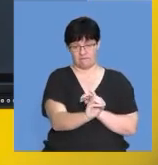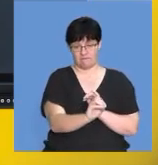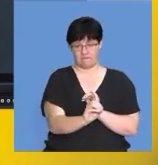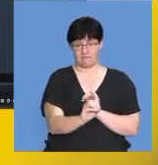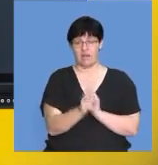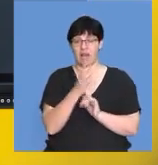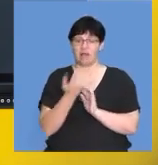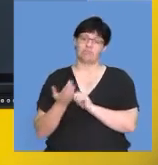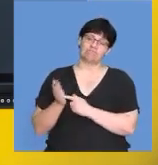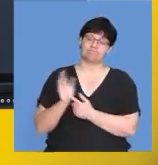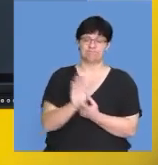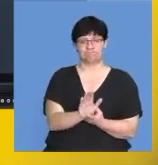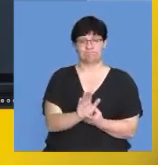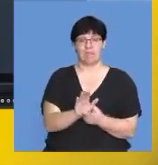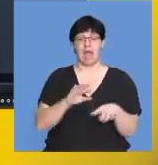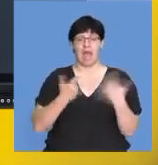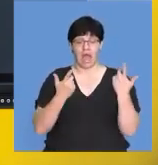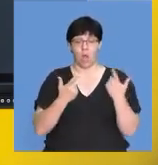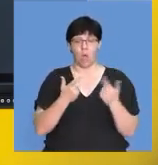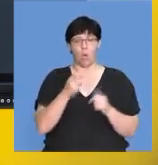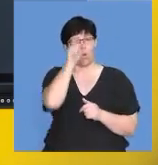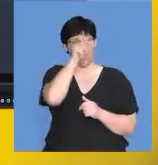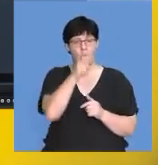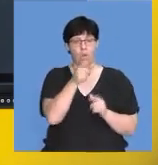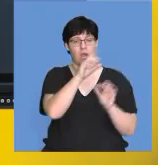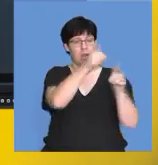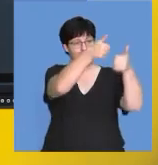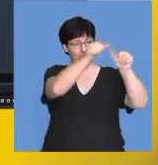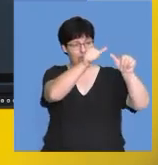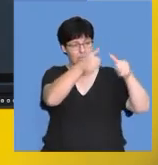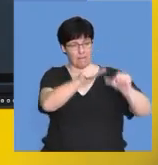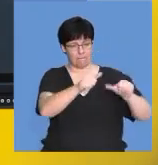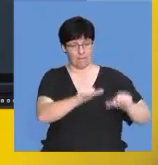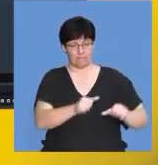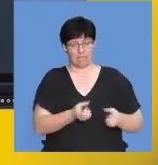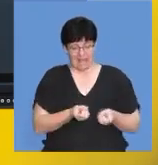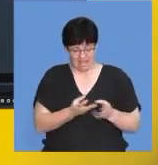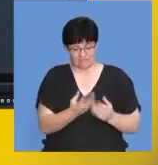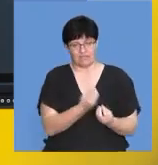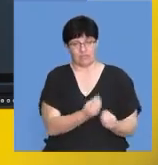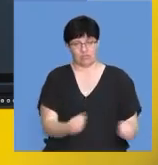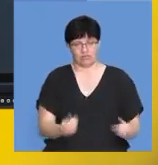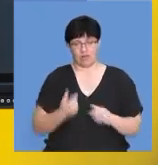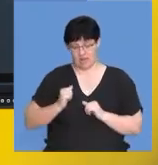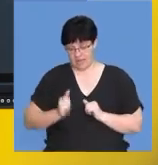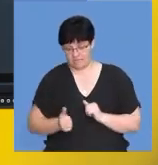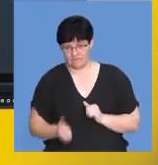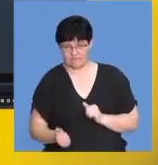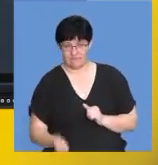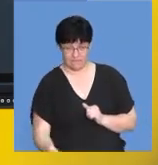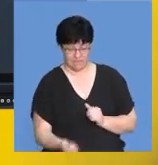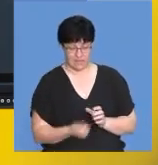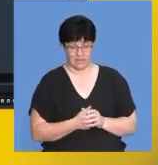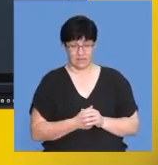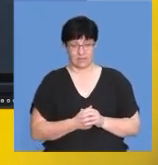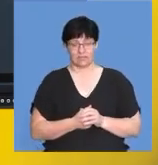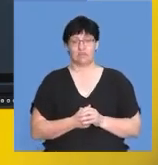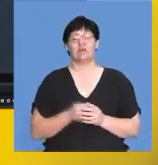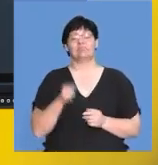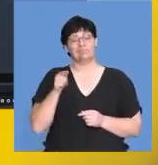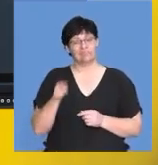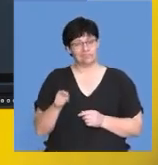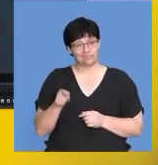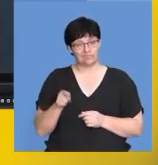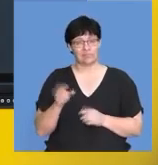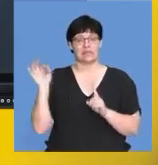an illustration that shows how a characteristic is inherited from parents to offspring and to the next generation. And so